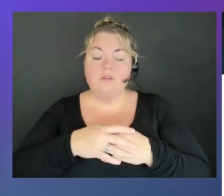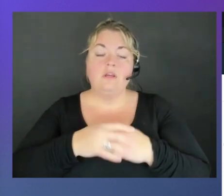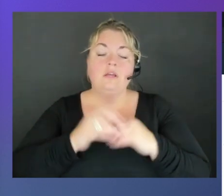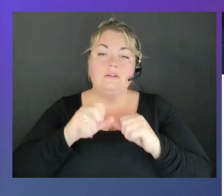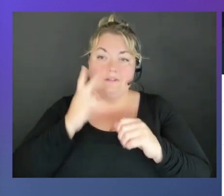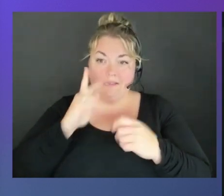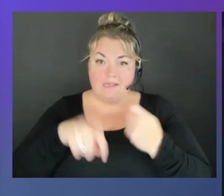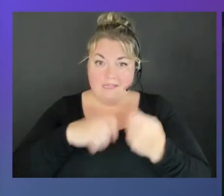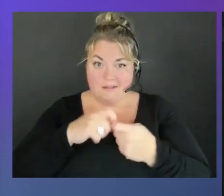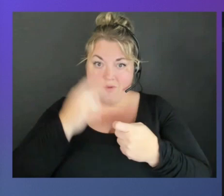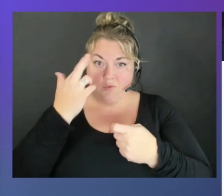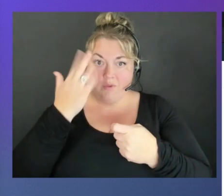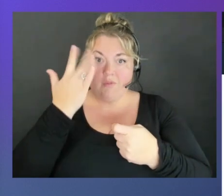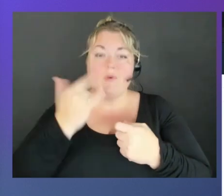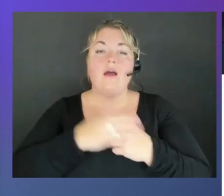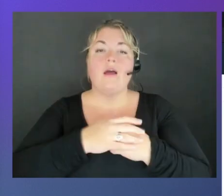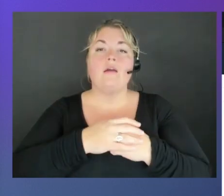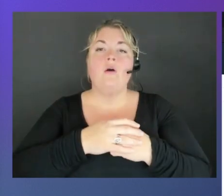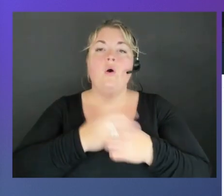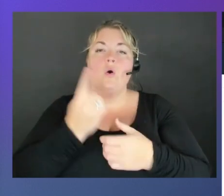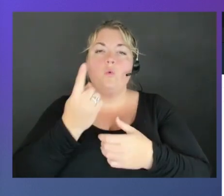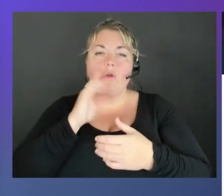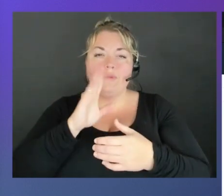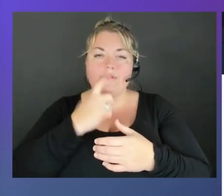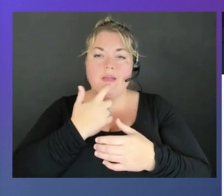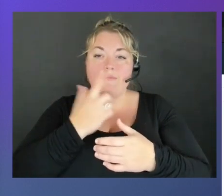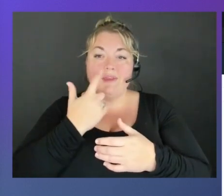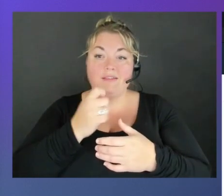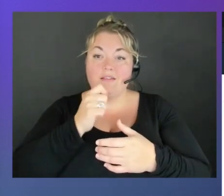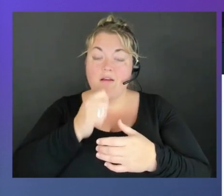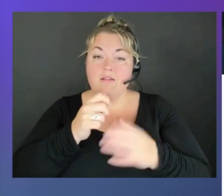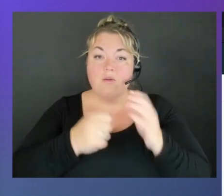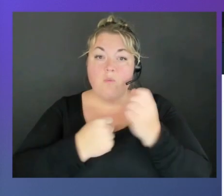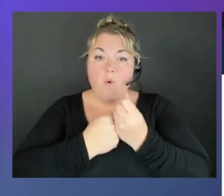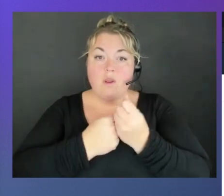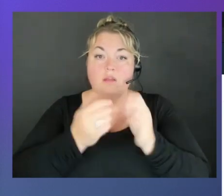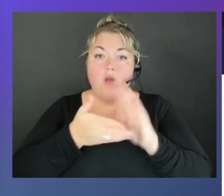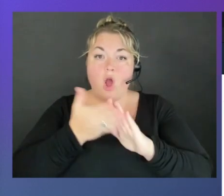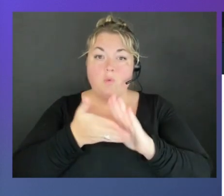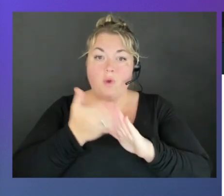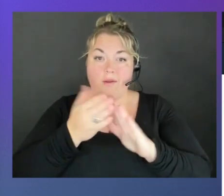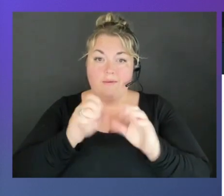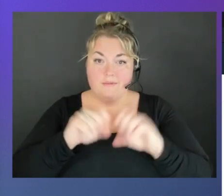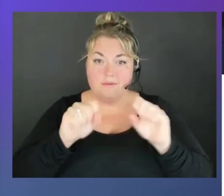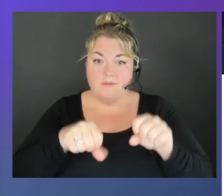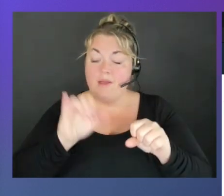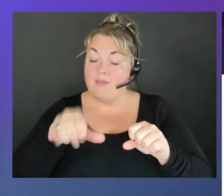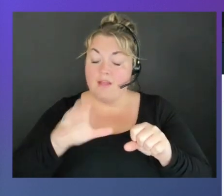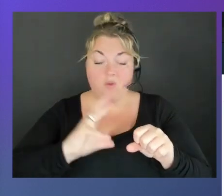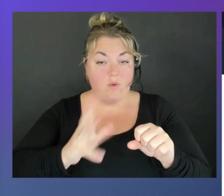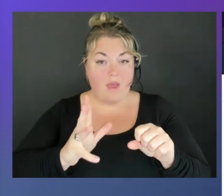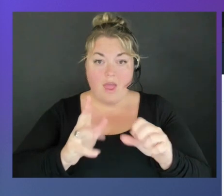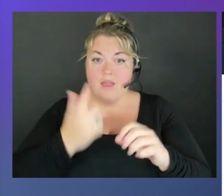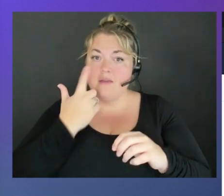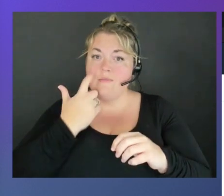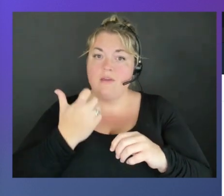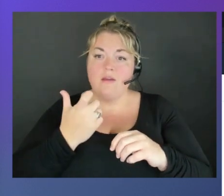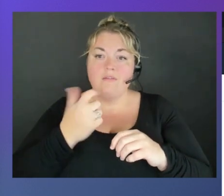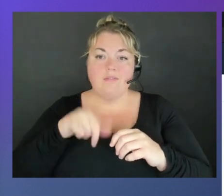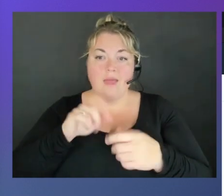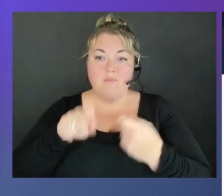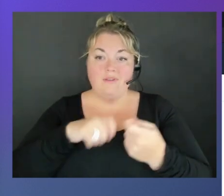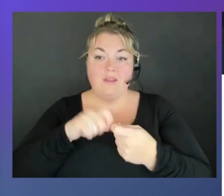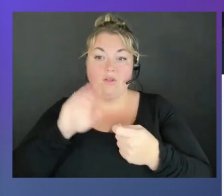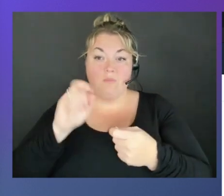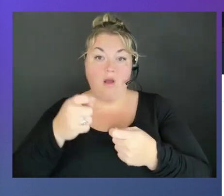exact reason why. One of these is going to say because it's an unsupported operating system. And that is okay. It's because this particular box